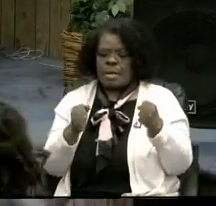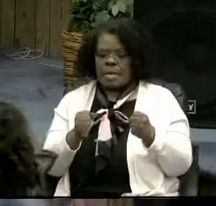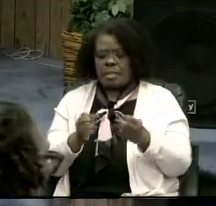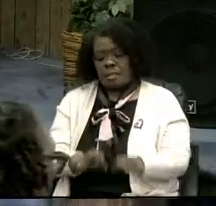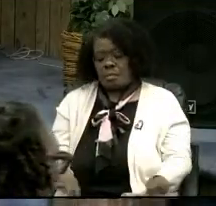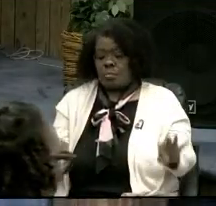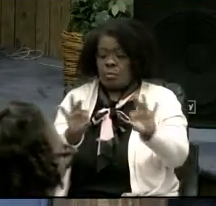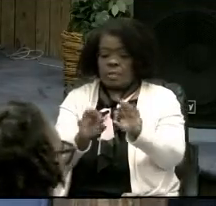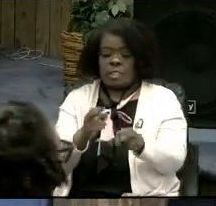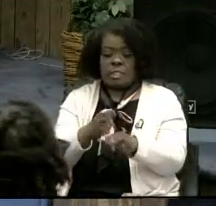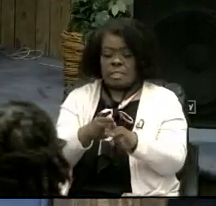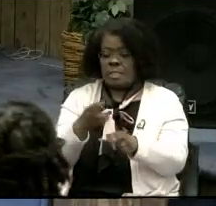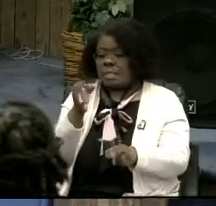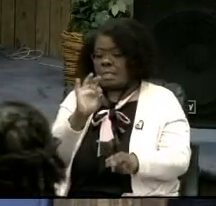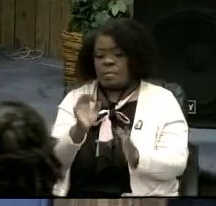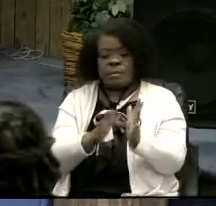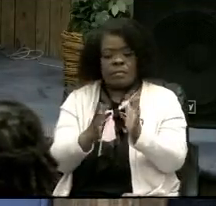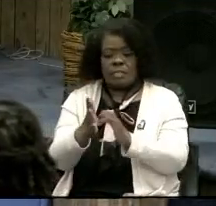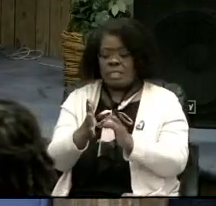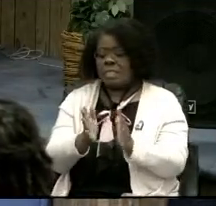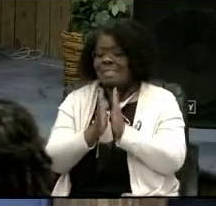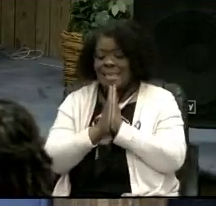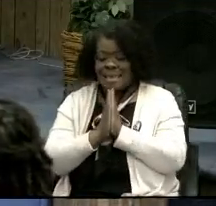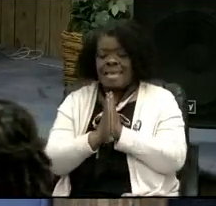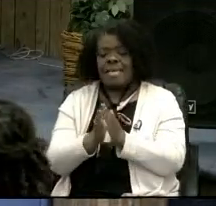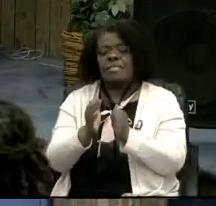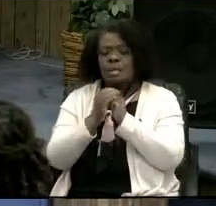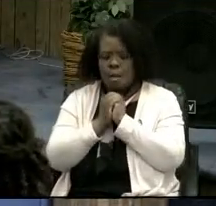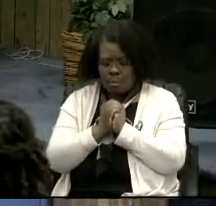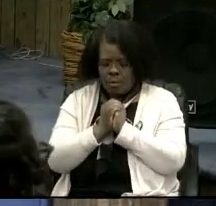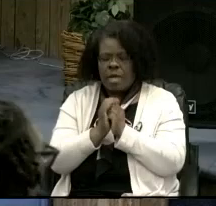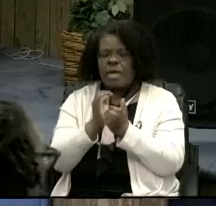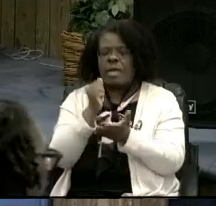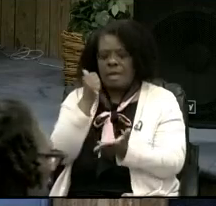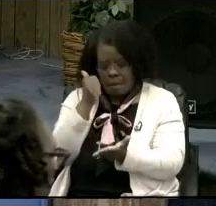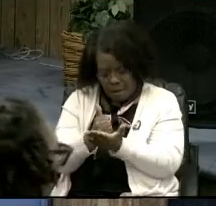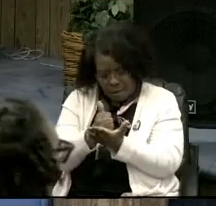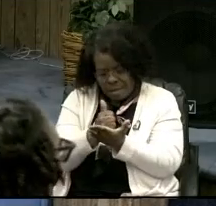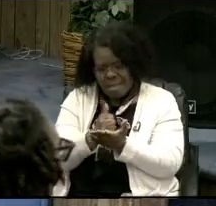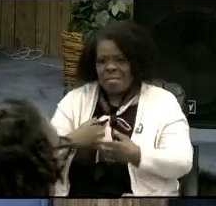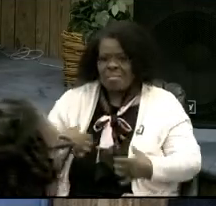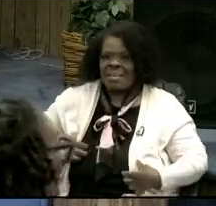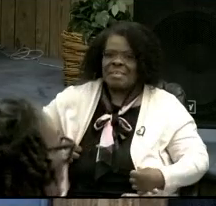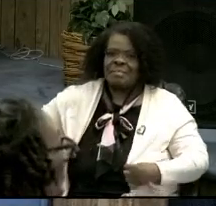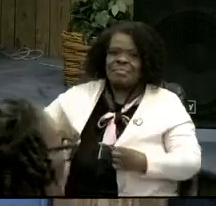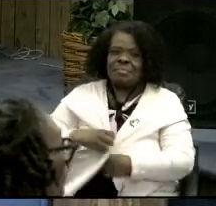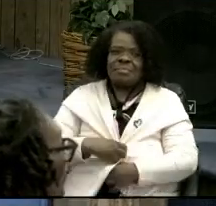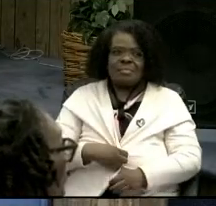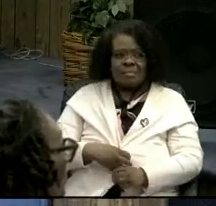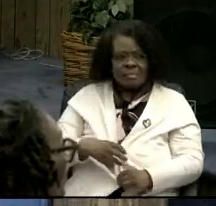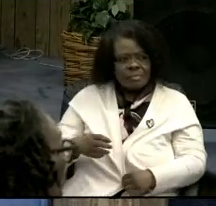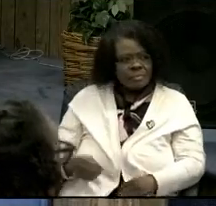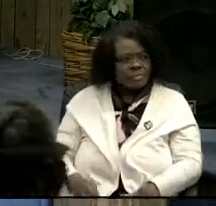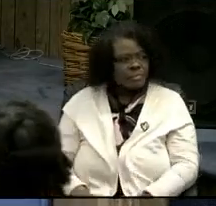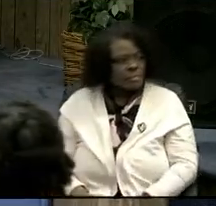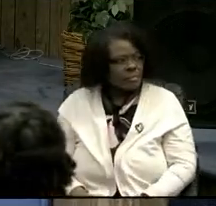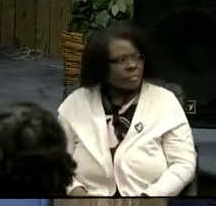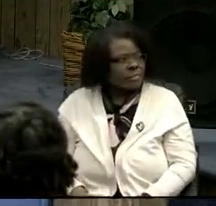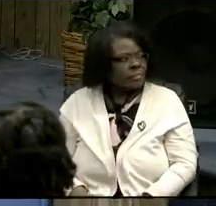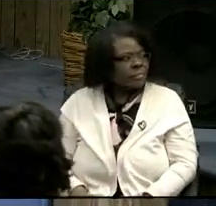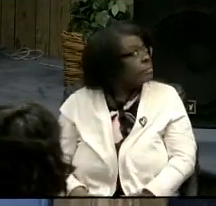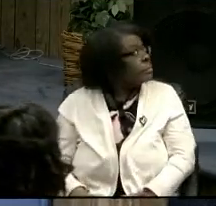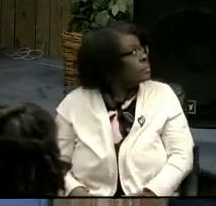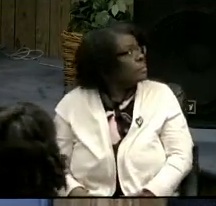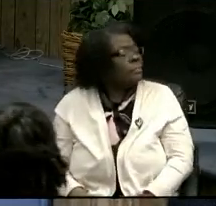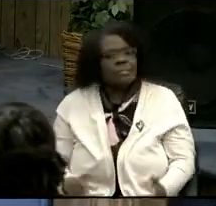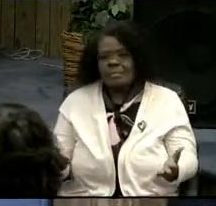do ask and pray. Amen and amen. Let us stand, remain standing for our hymn this